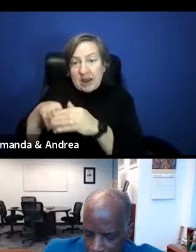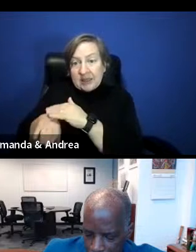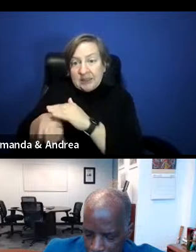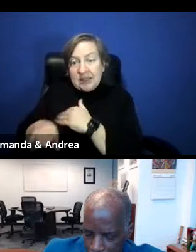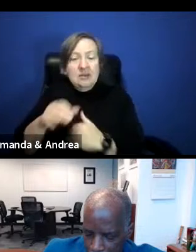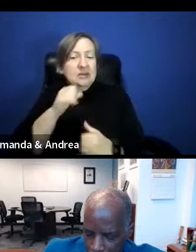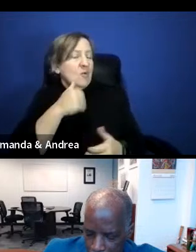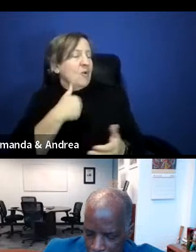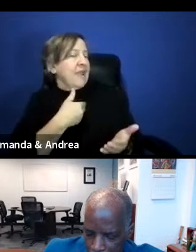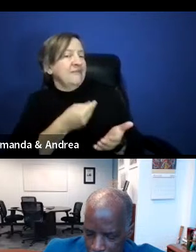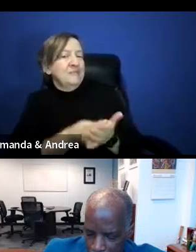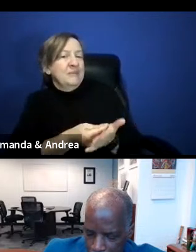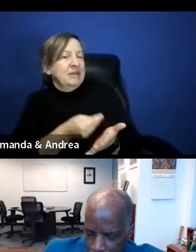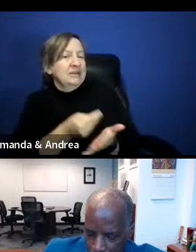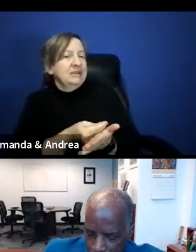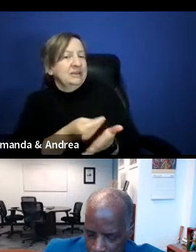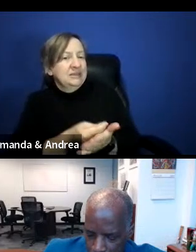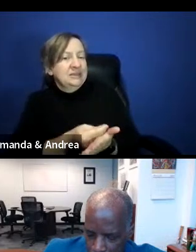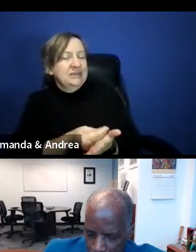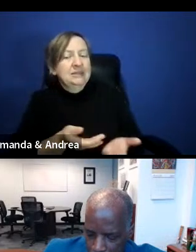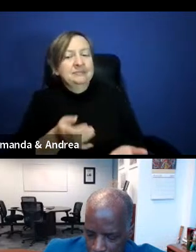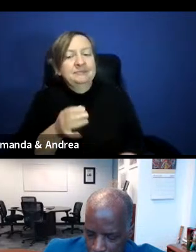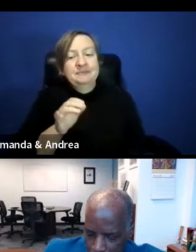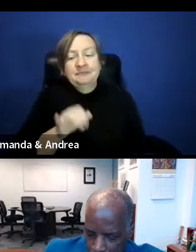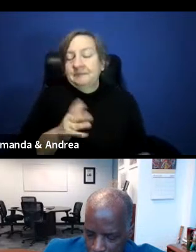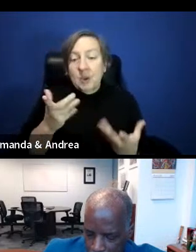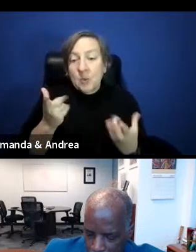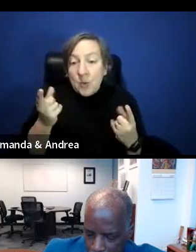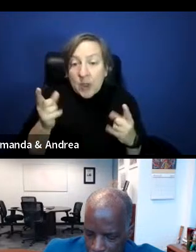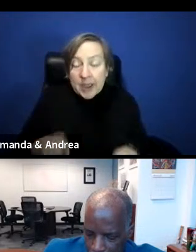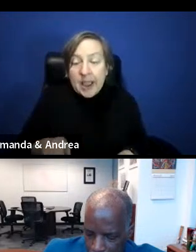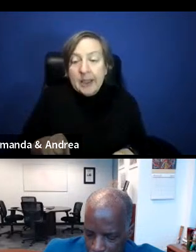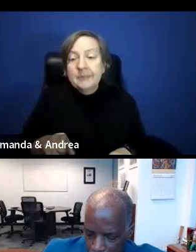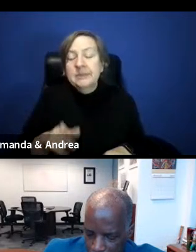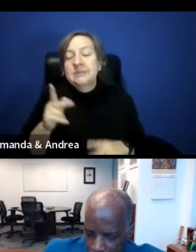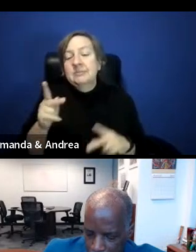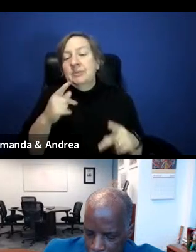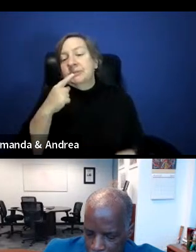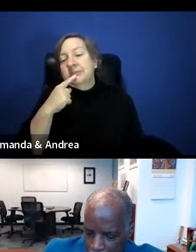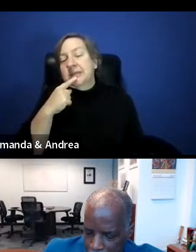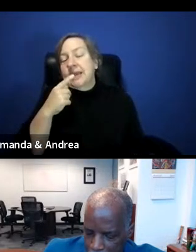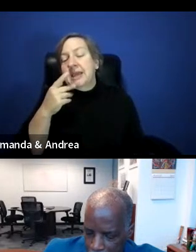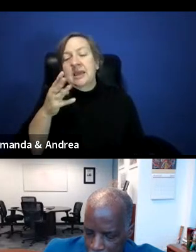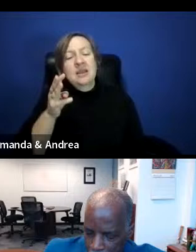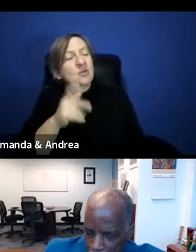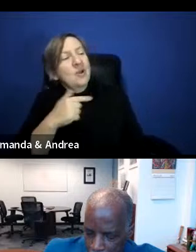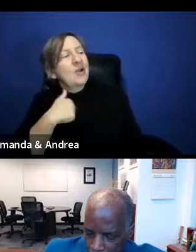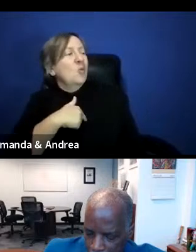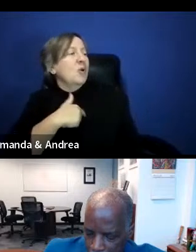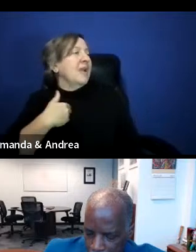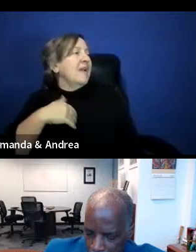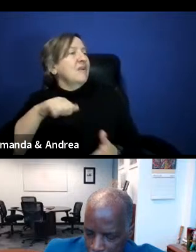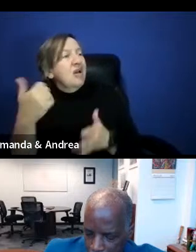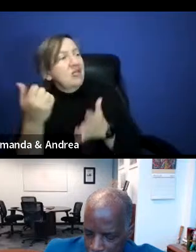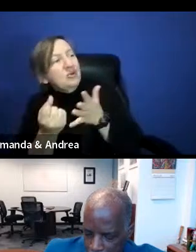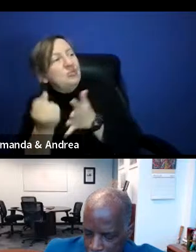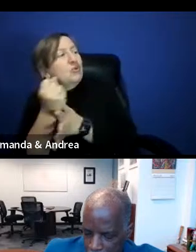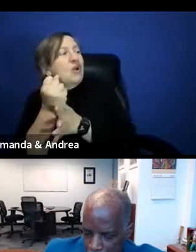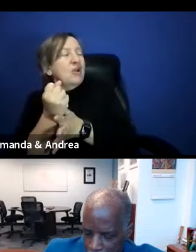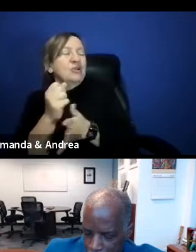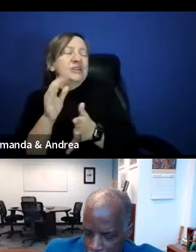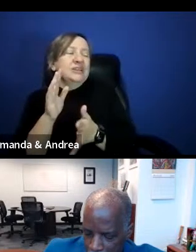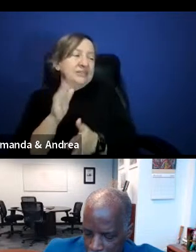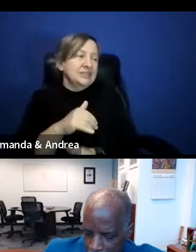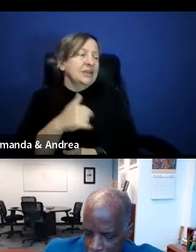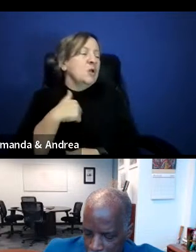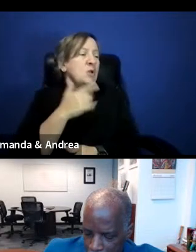have enough money. And what happens is they say that we have other priorities, and so we